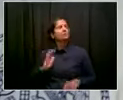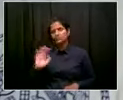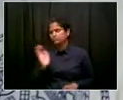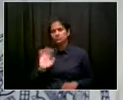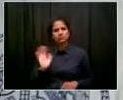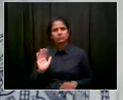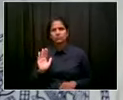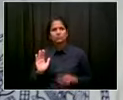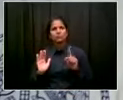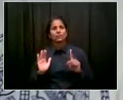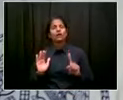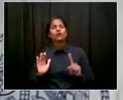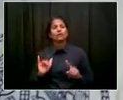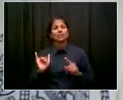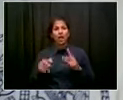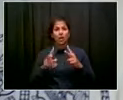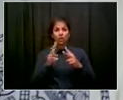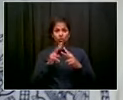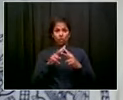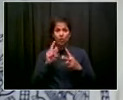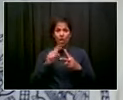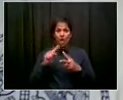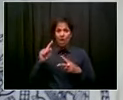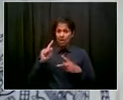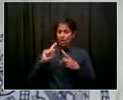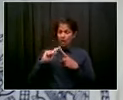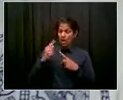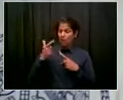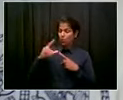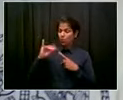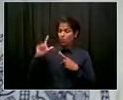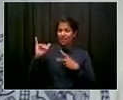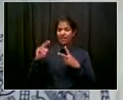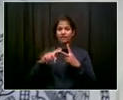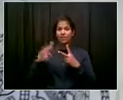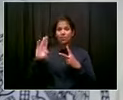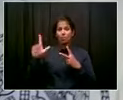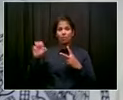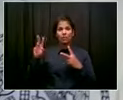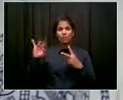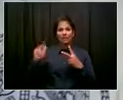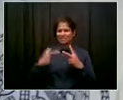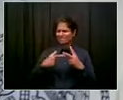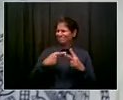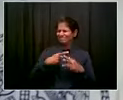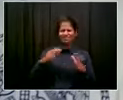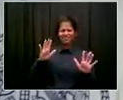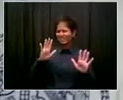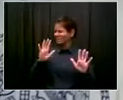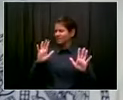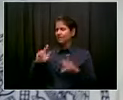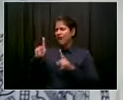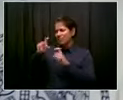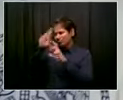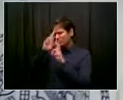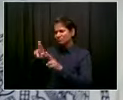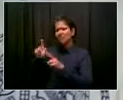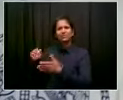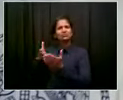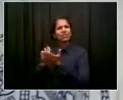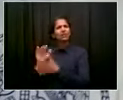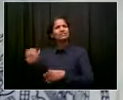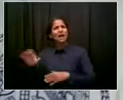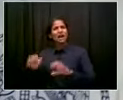bloomberg when people's rights weren't respected where there was a massive split between police and community we can't have any of those things happen what i